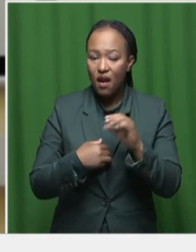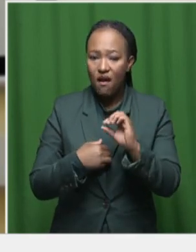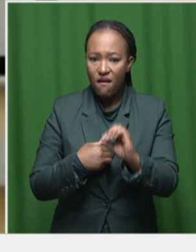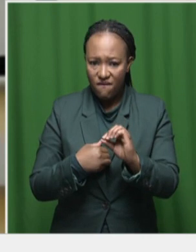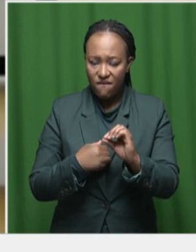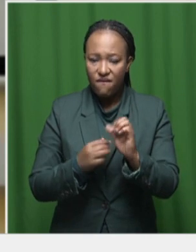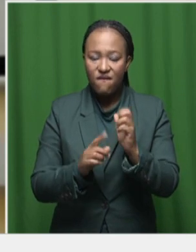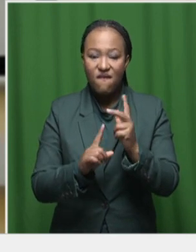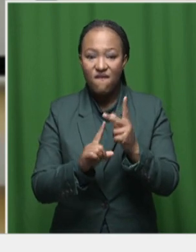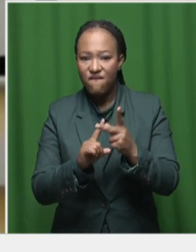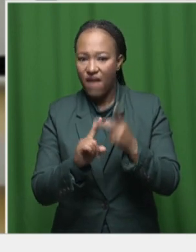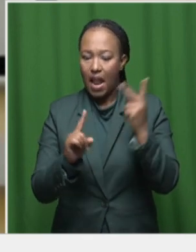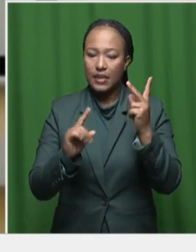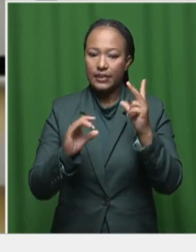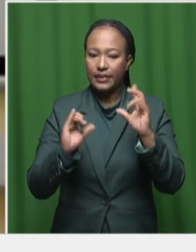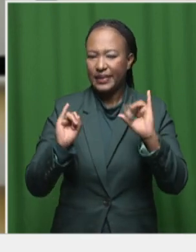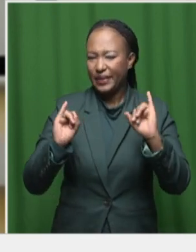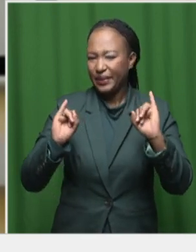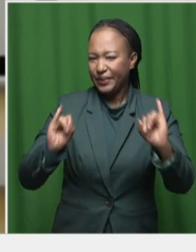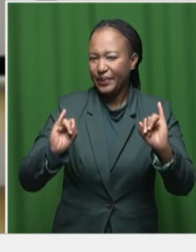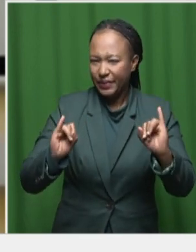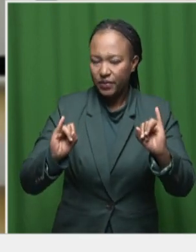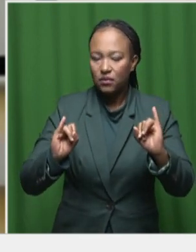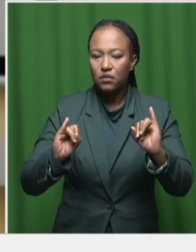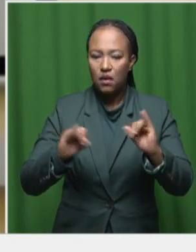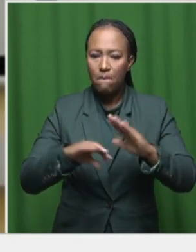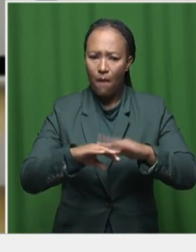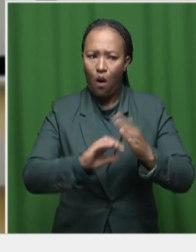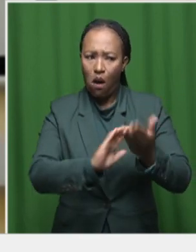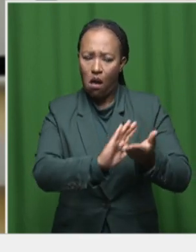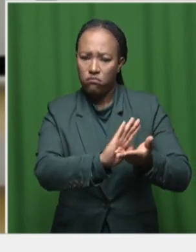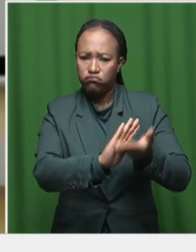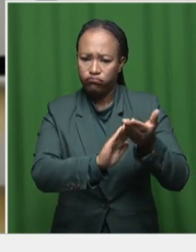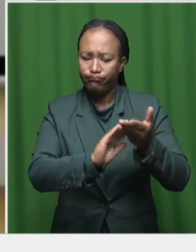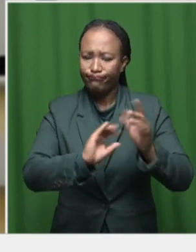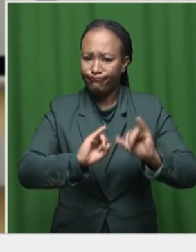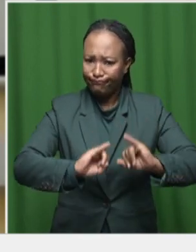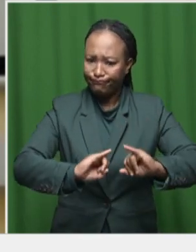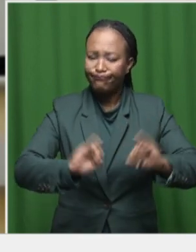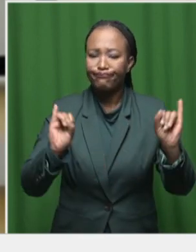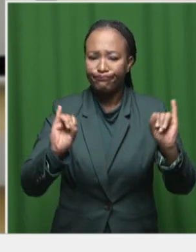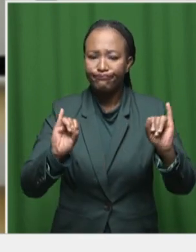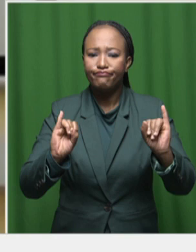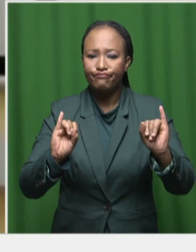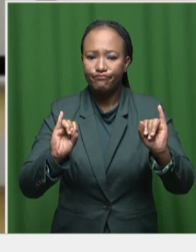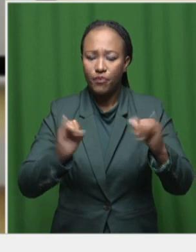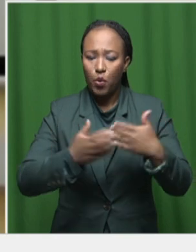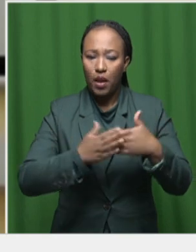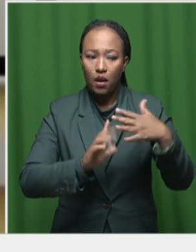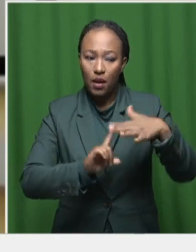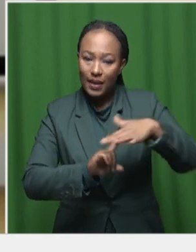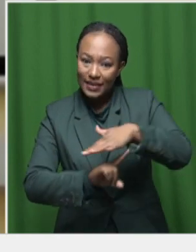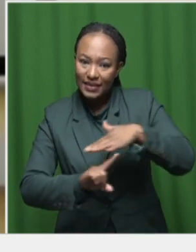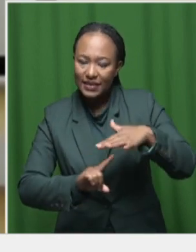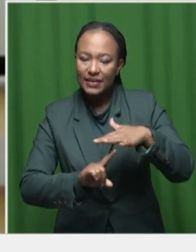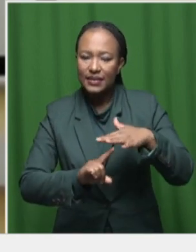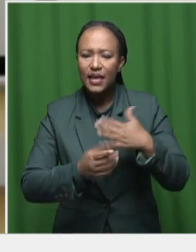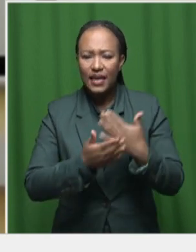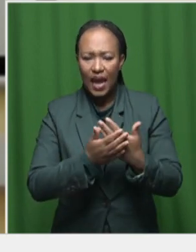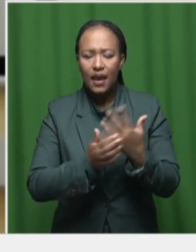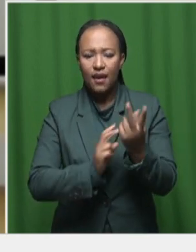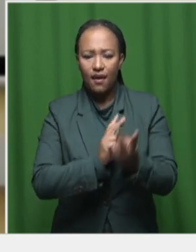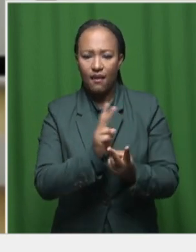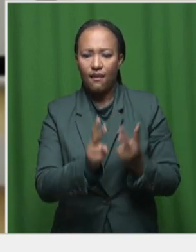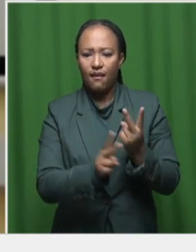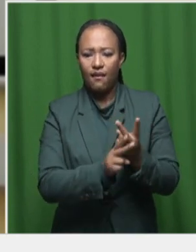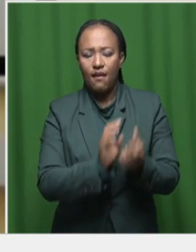violence is going to increase, and that we might have some situations which will repeat